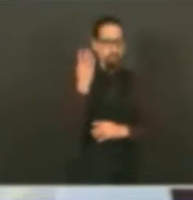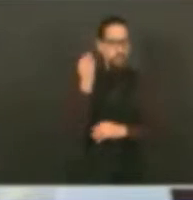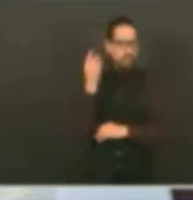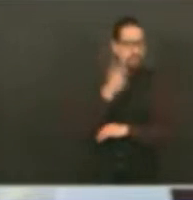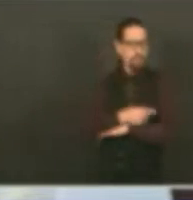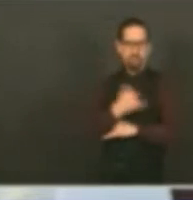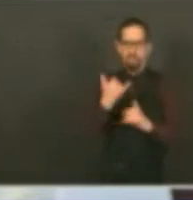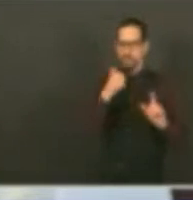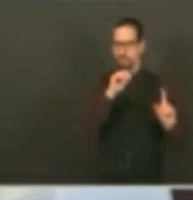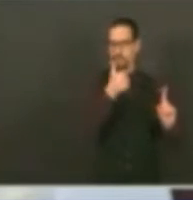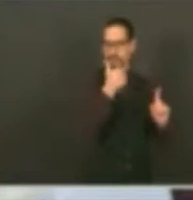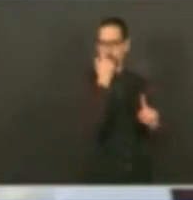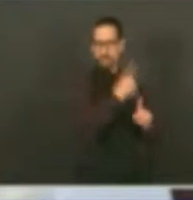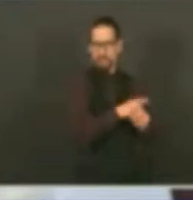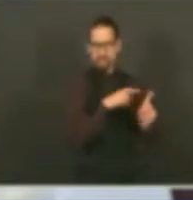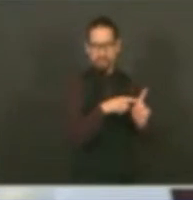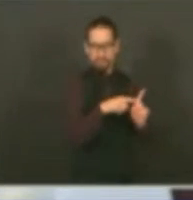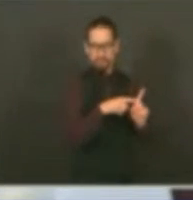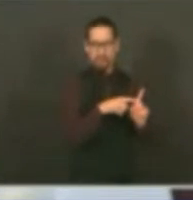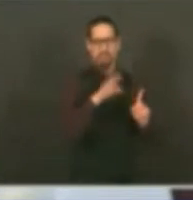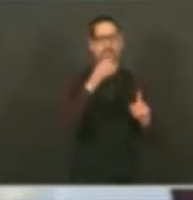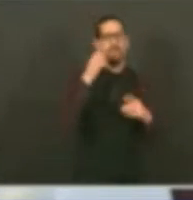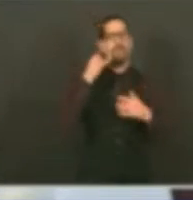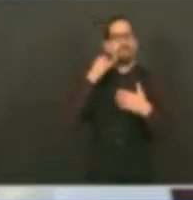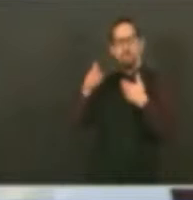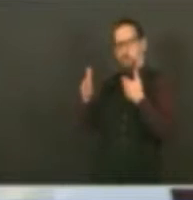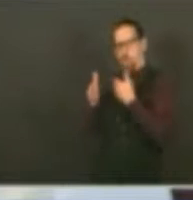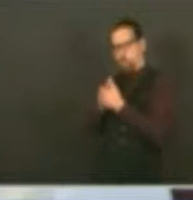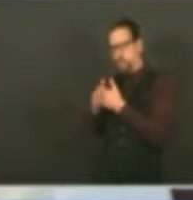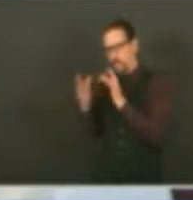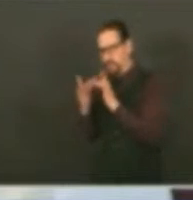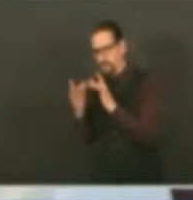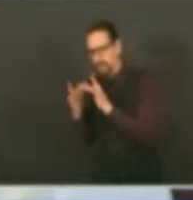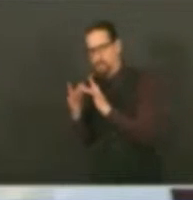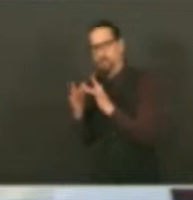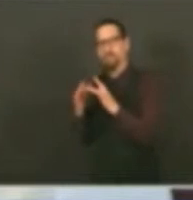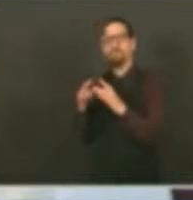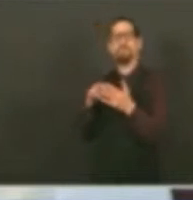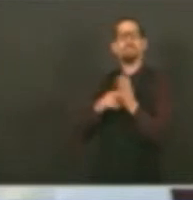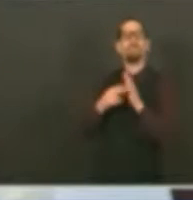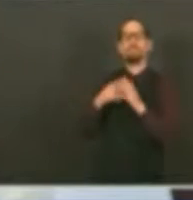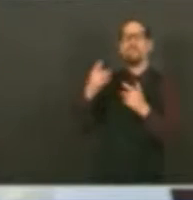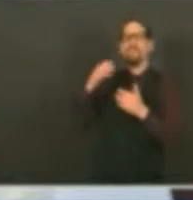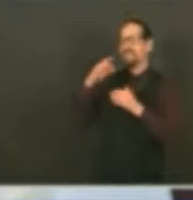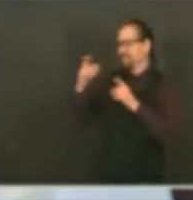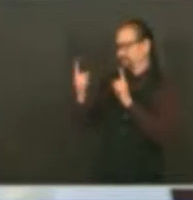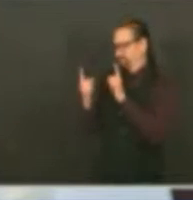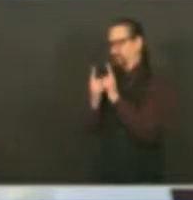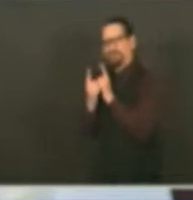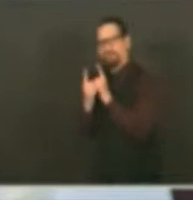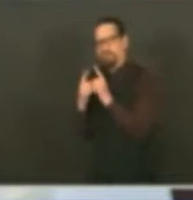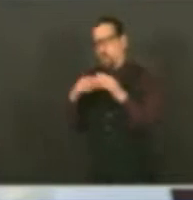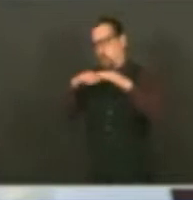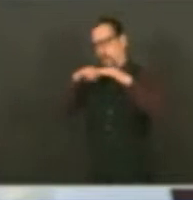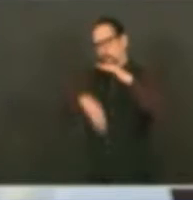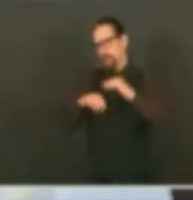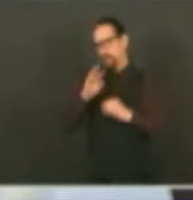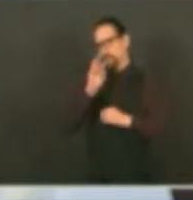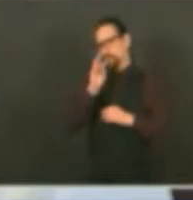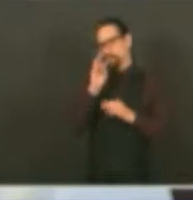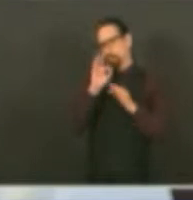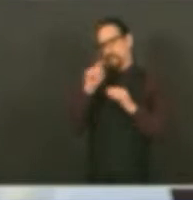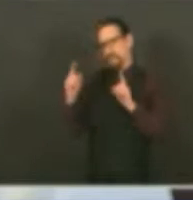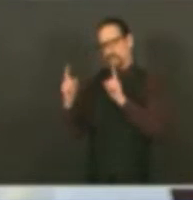Close contact means you've been within 6 feet of someone with COVID-19 for a total of 15 minutes within